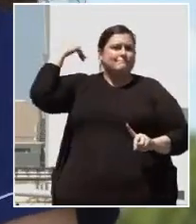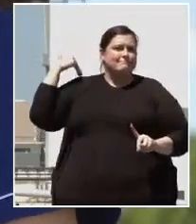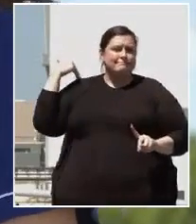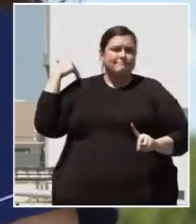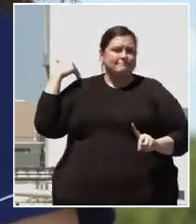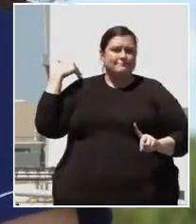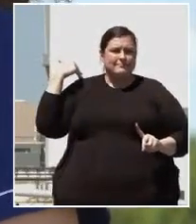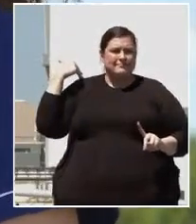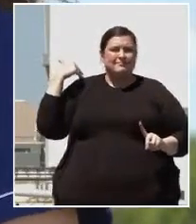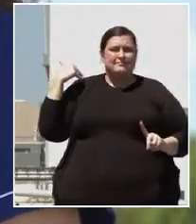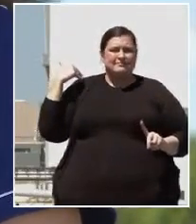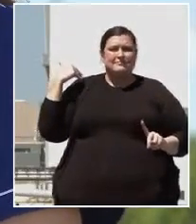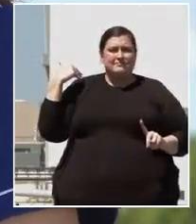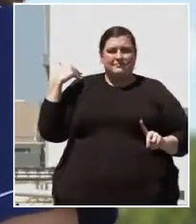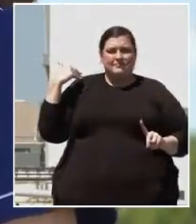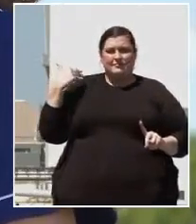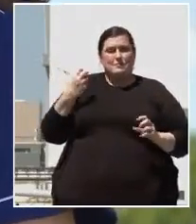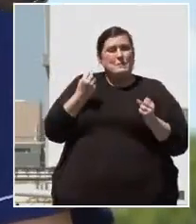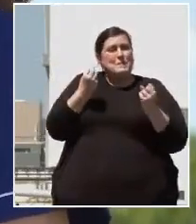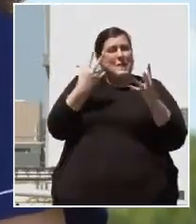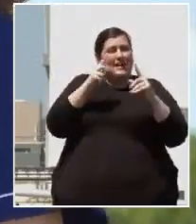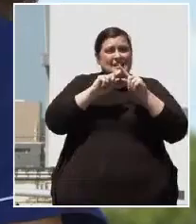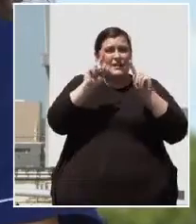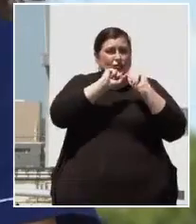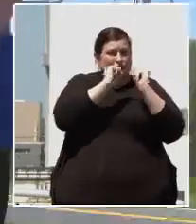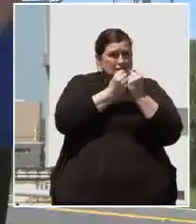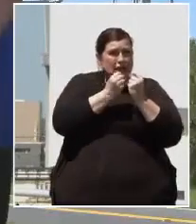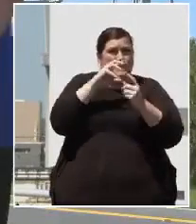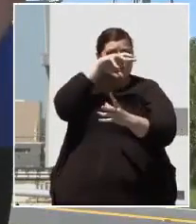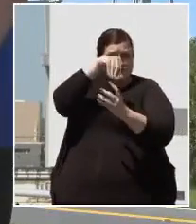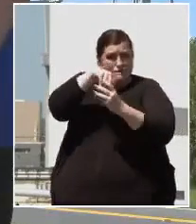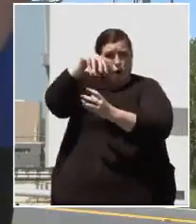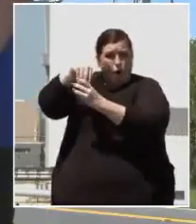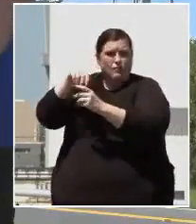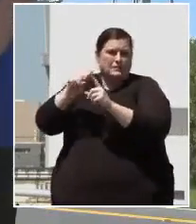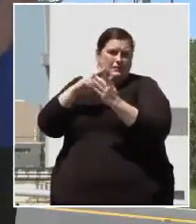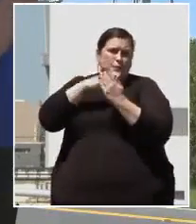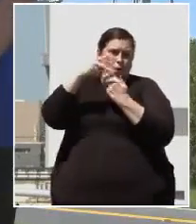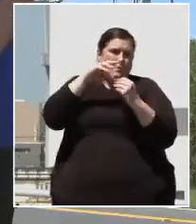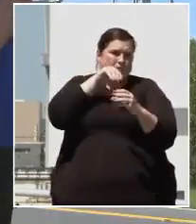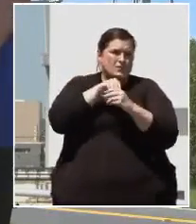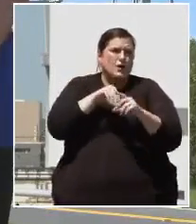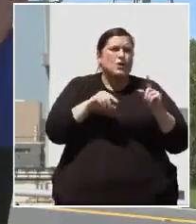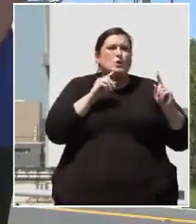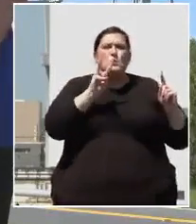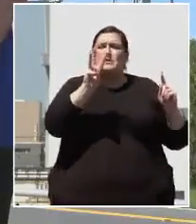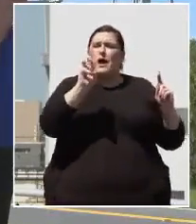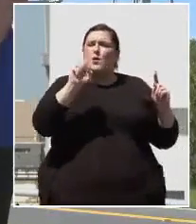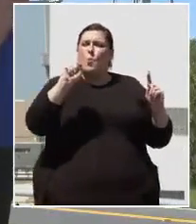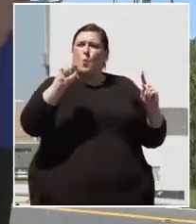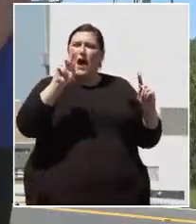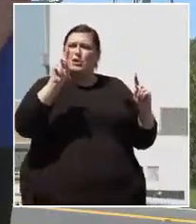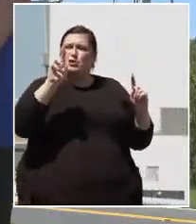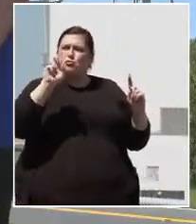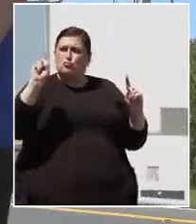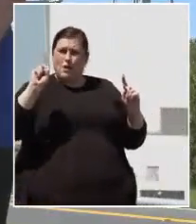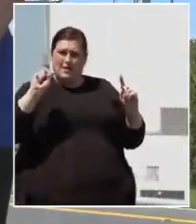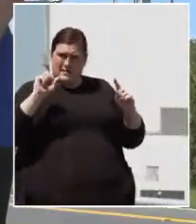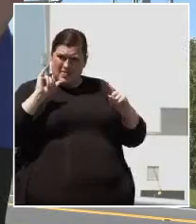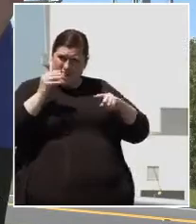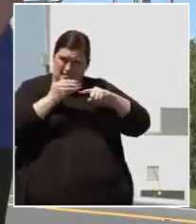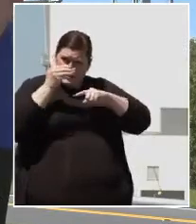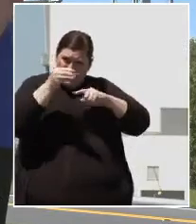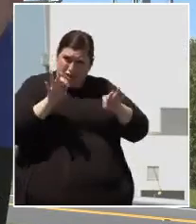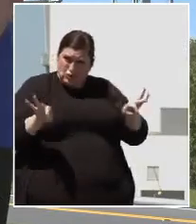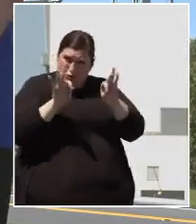and and and span many different teams and and many different programs see you mentioned wet dress that's the next critical step before we can